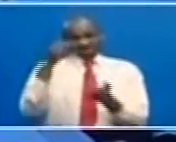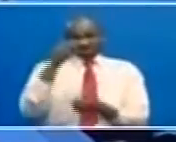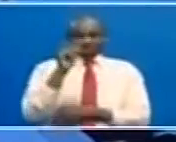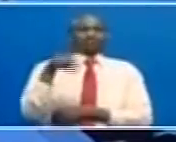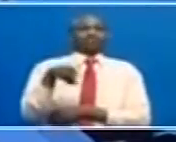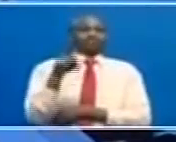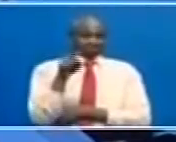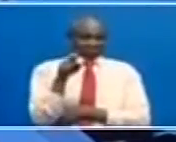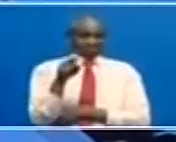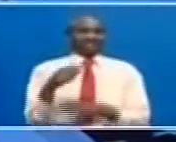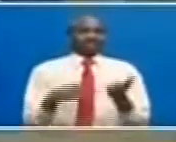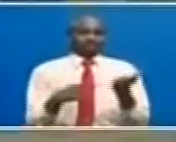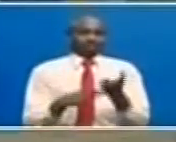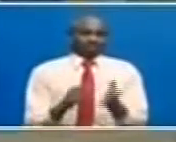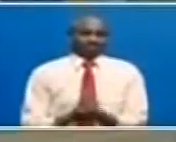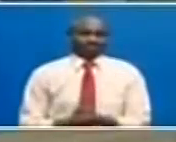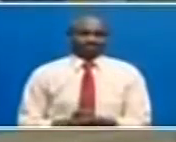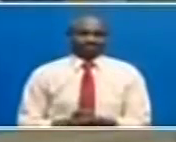technology.